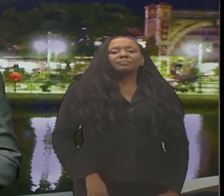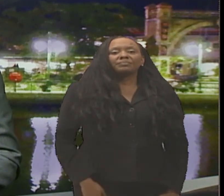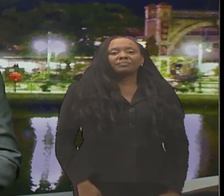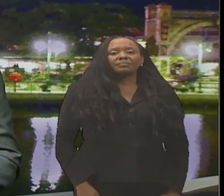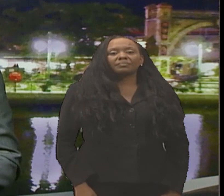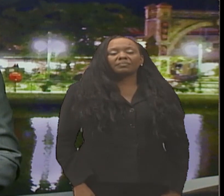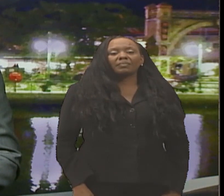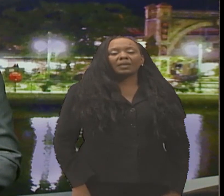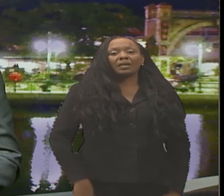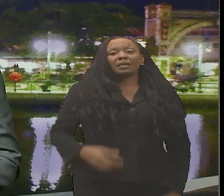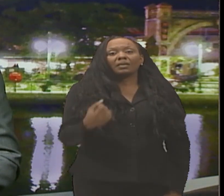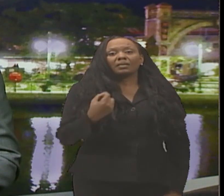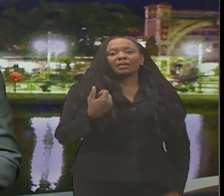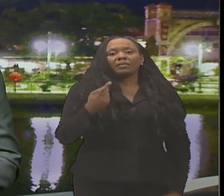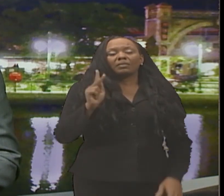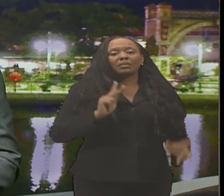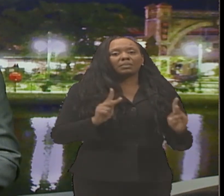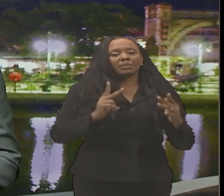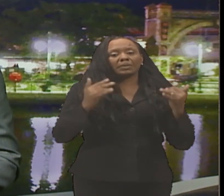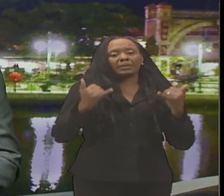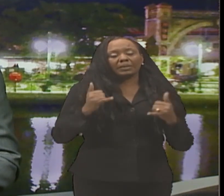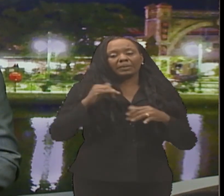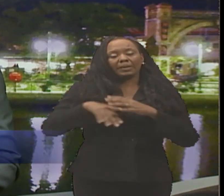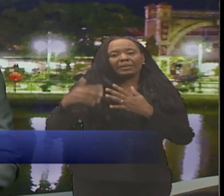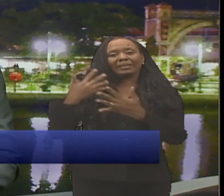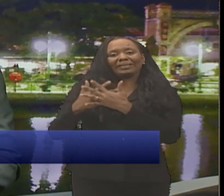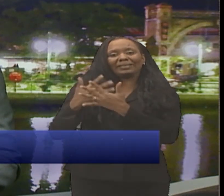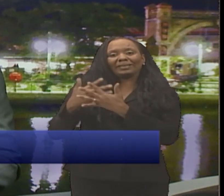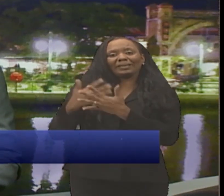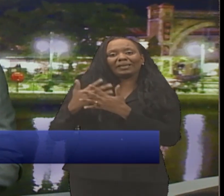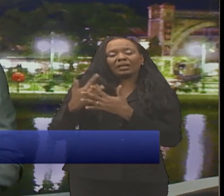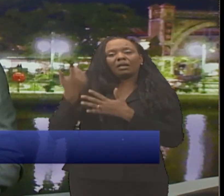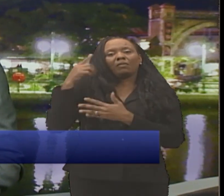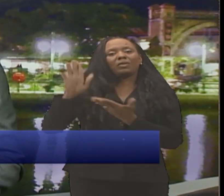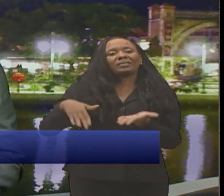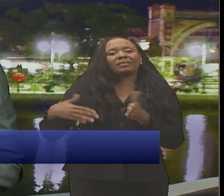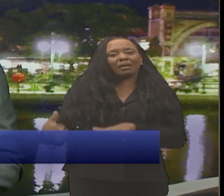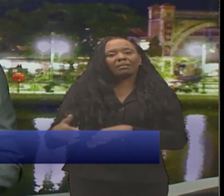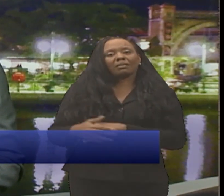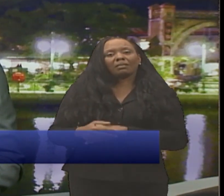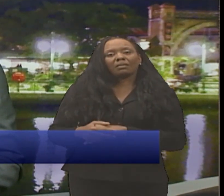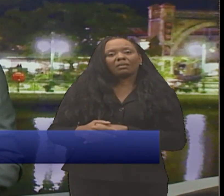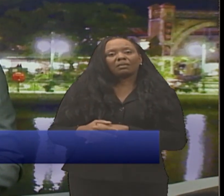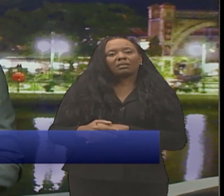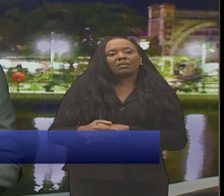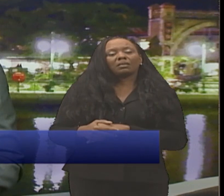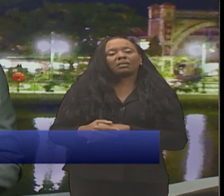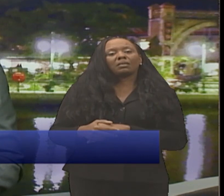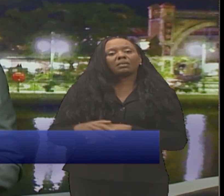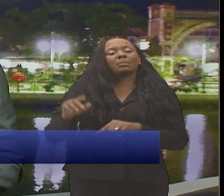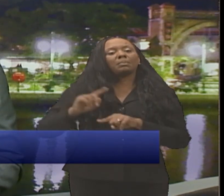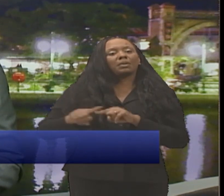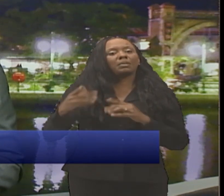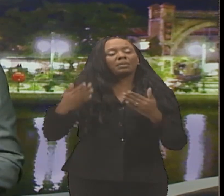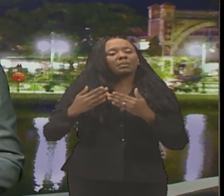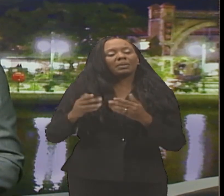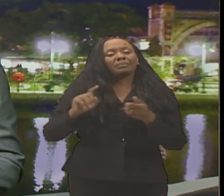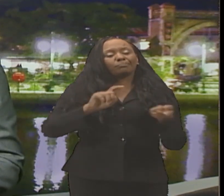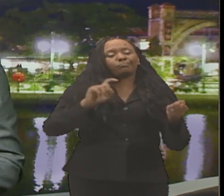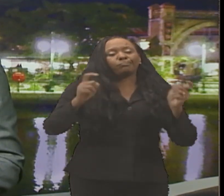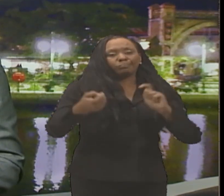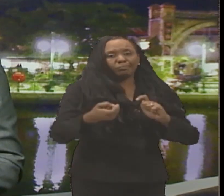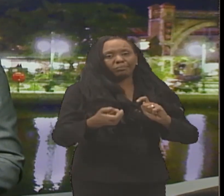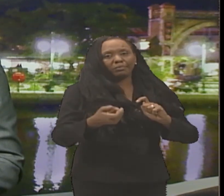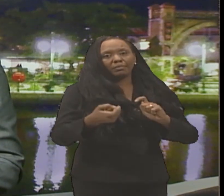11 people on death row may have to be given new sentences. That's if the Senate passes the proposed amendments to the Offences Against the Person